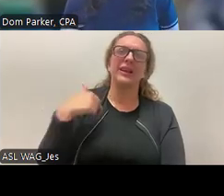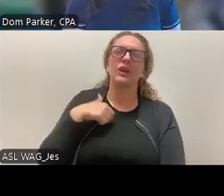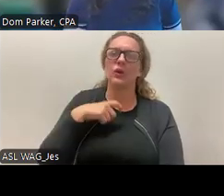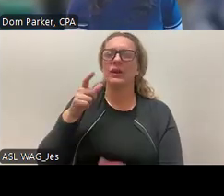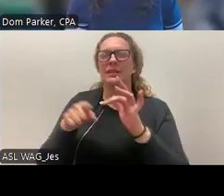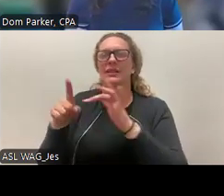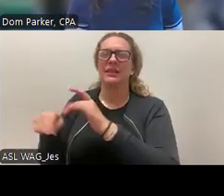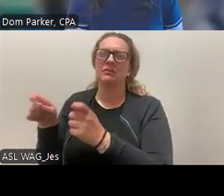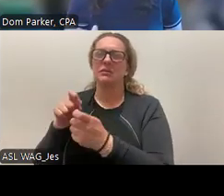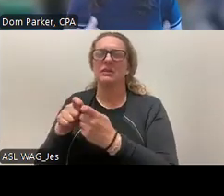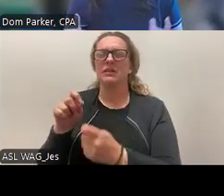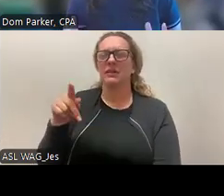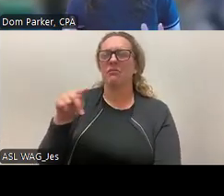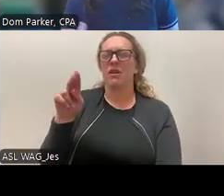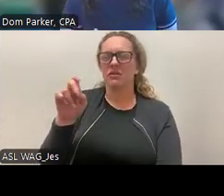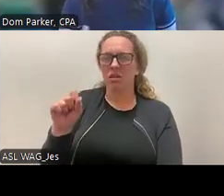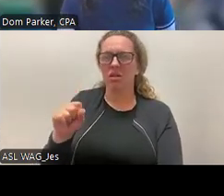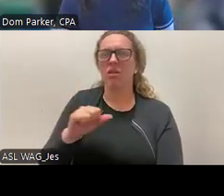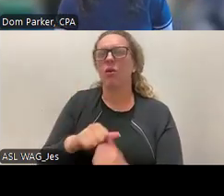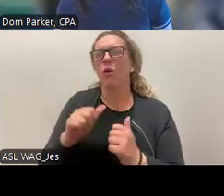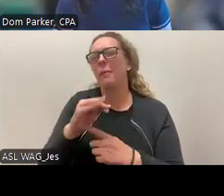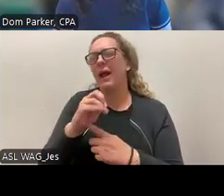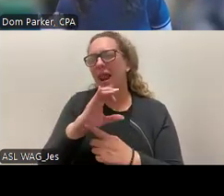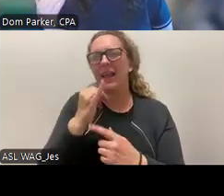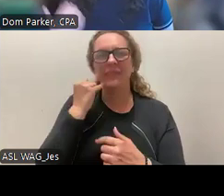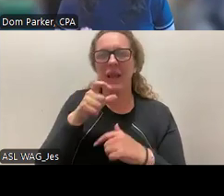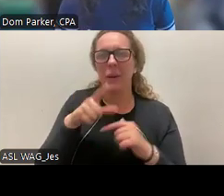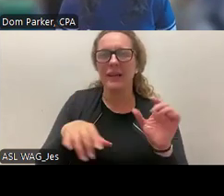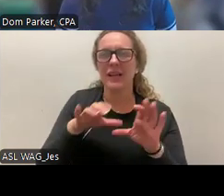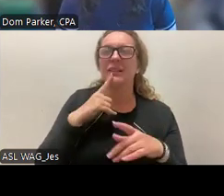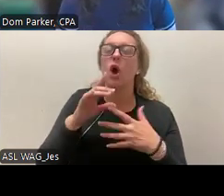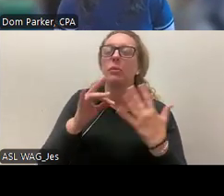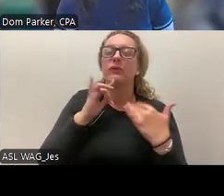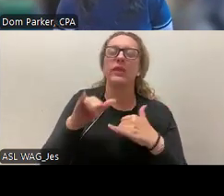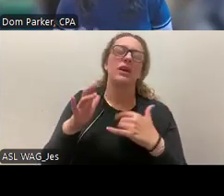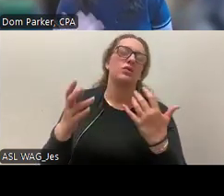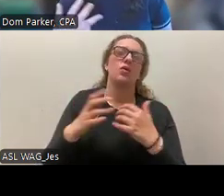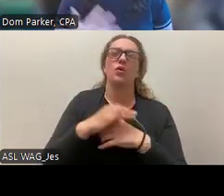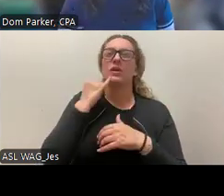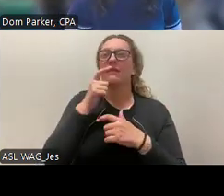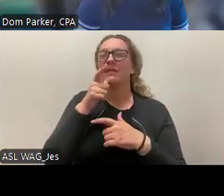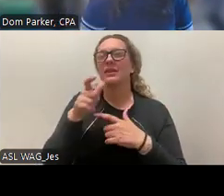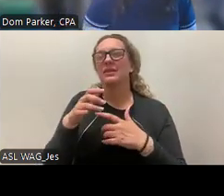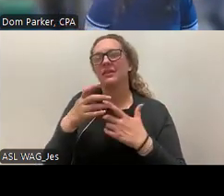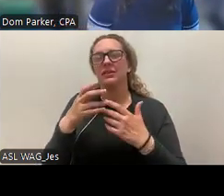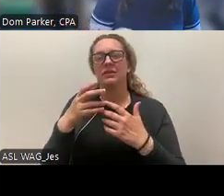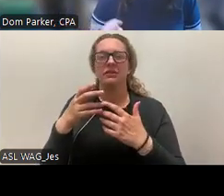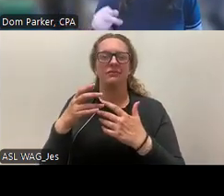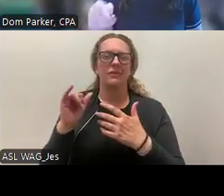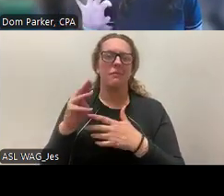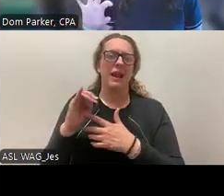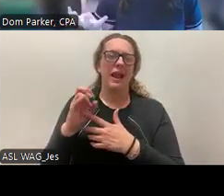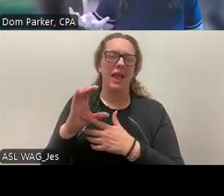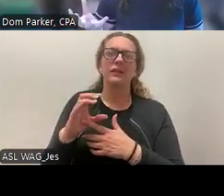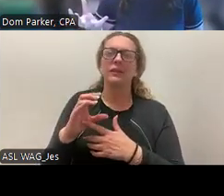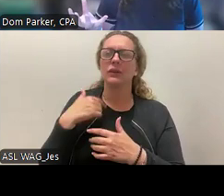puzzles or a mechanic if it actually can't be done. There are options for that. So if it's a core mechanic, then have a look at